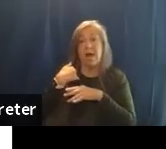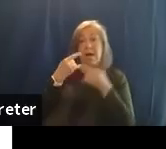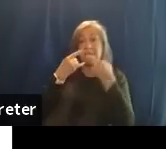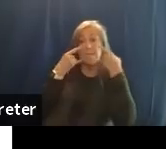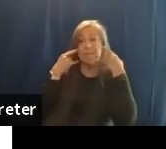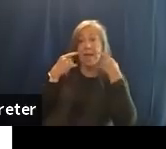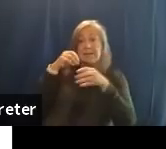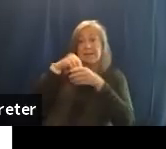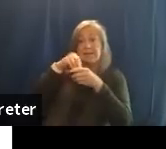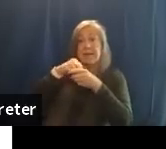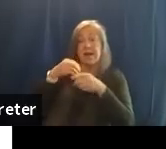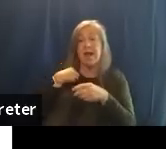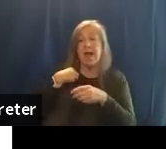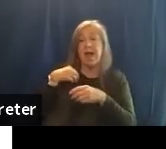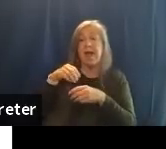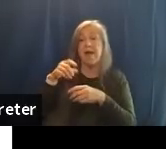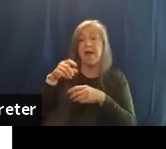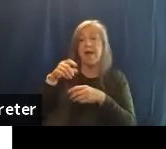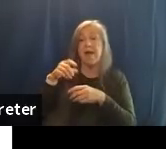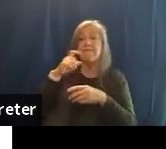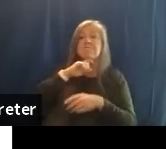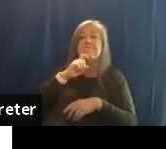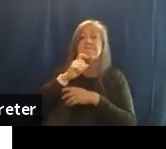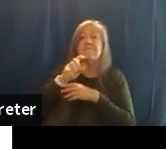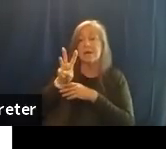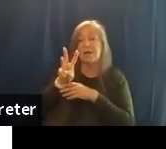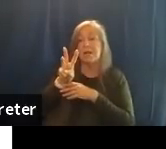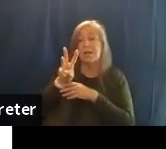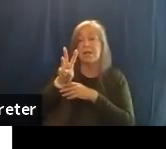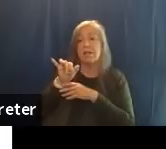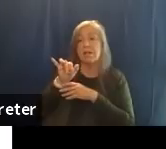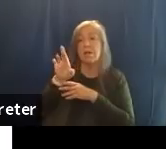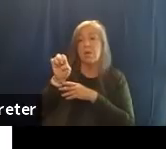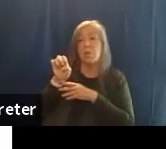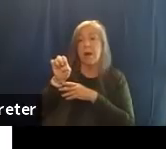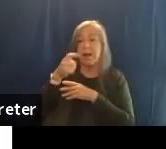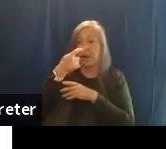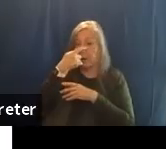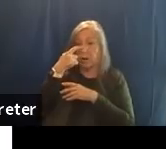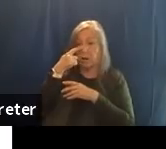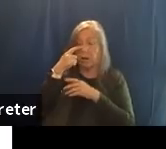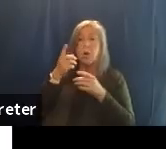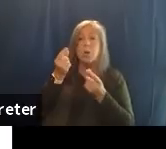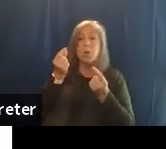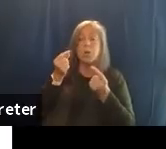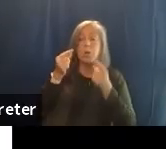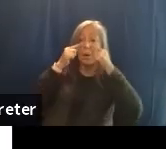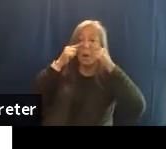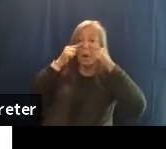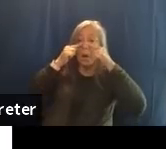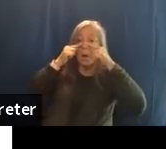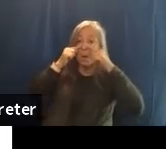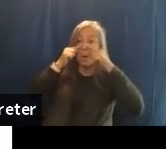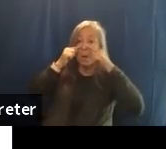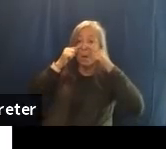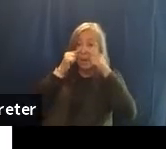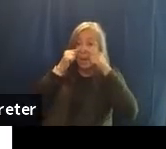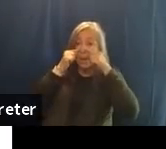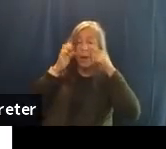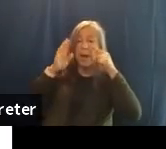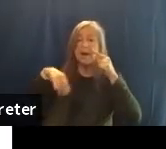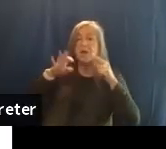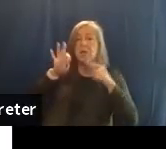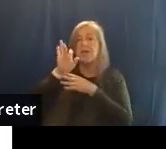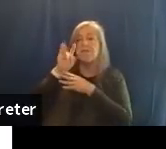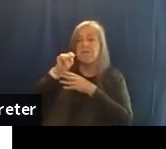your eyeglasses from fogging up, which I know is a common complaint when people wear the masks. So. And when I'm at